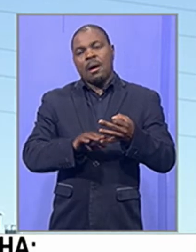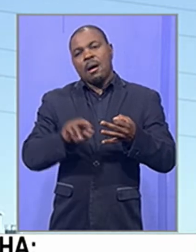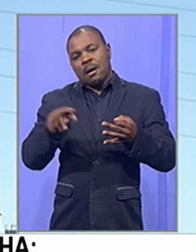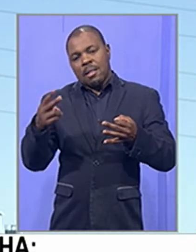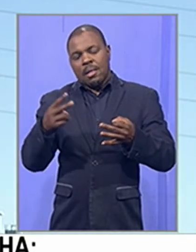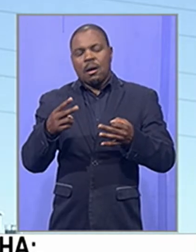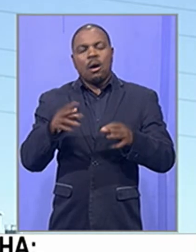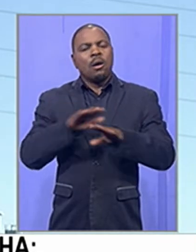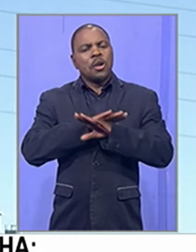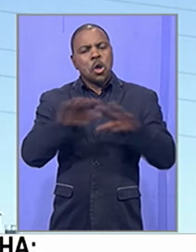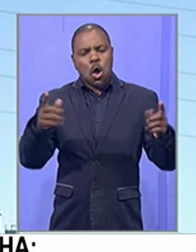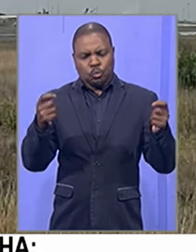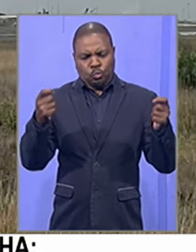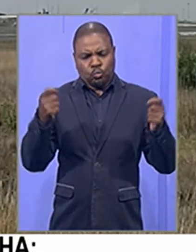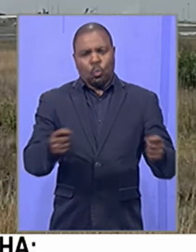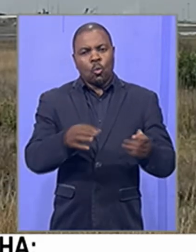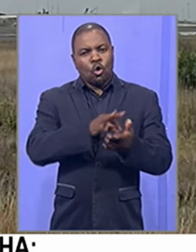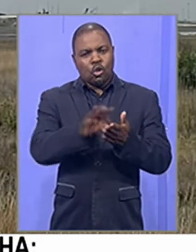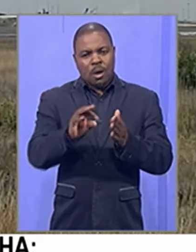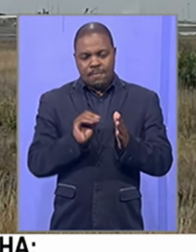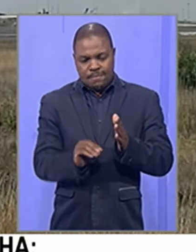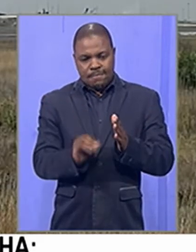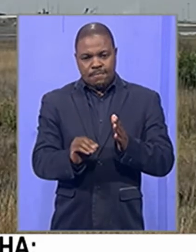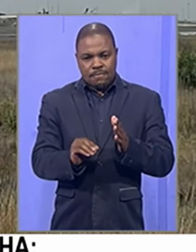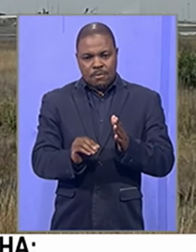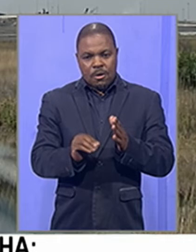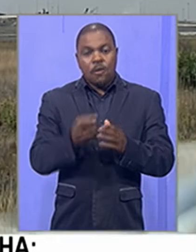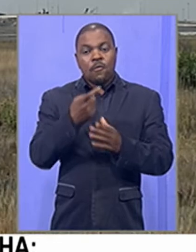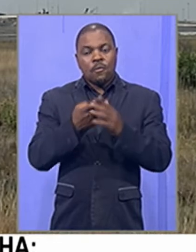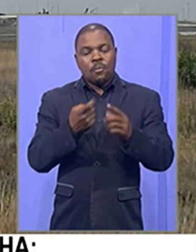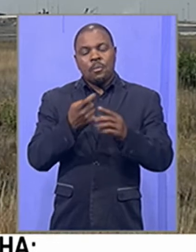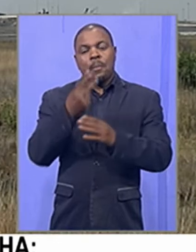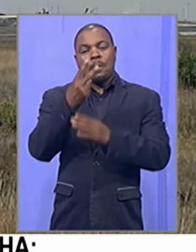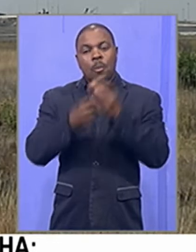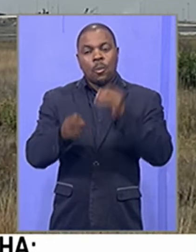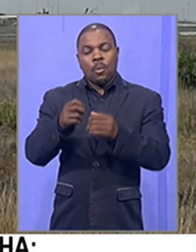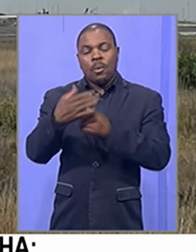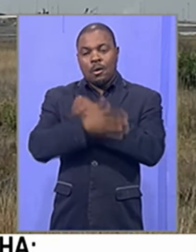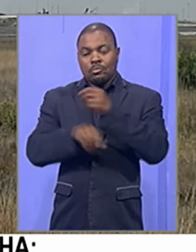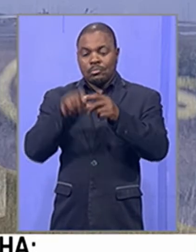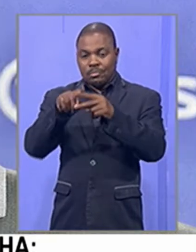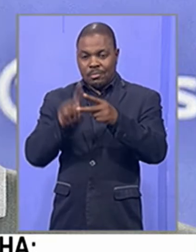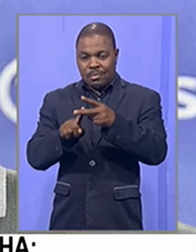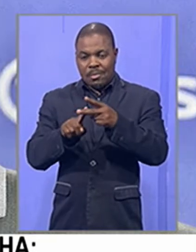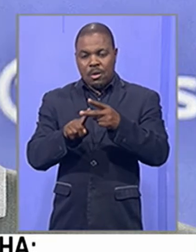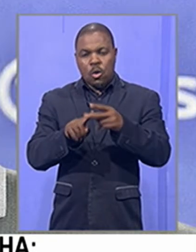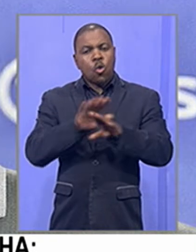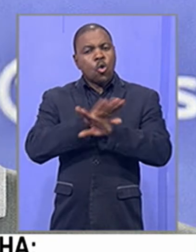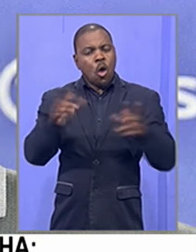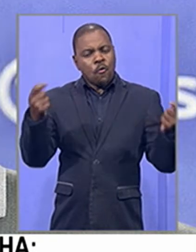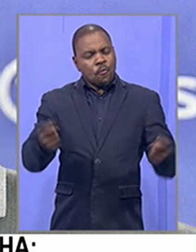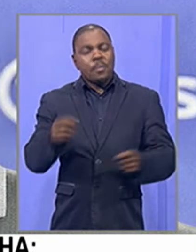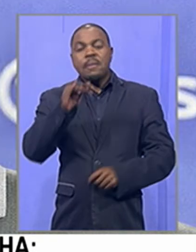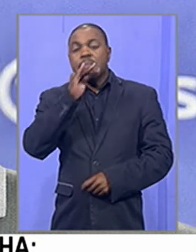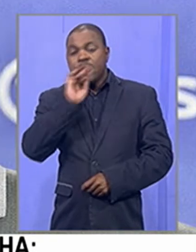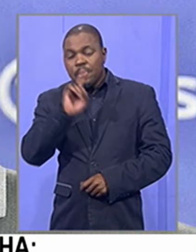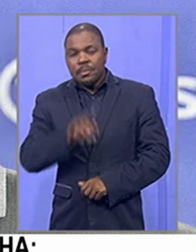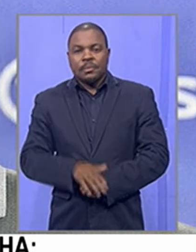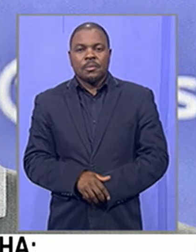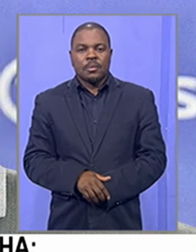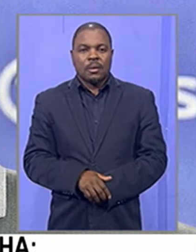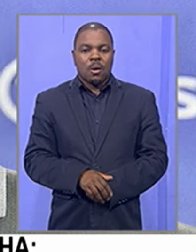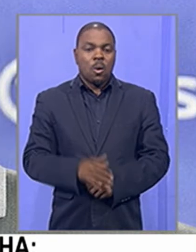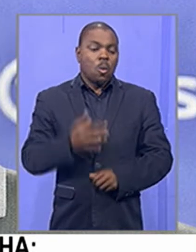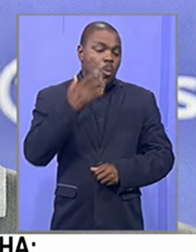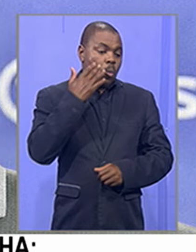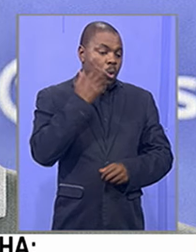non-firm contract for both countries. Non-firm means when